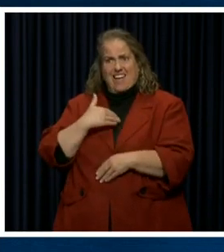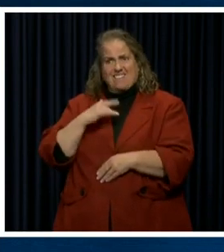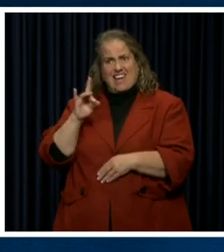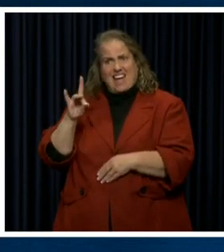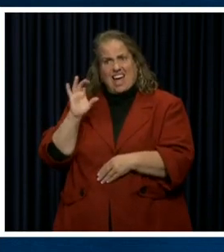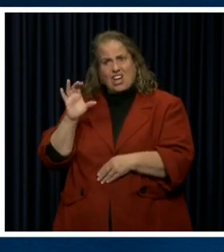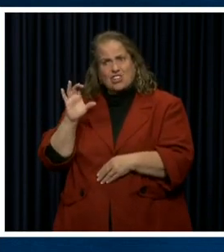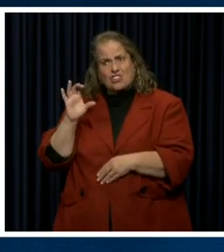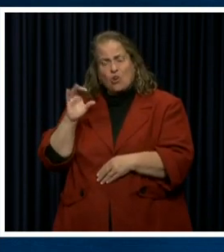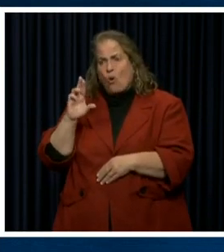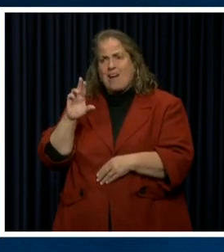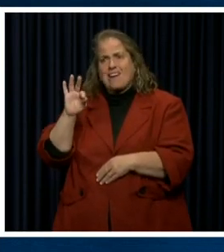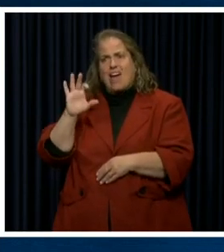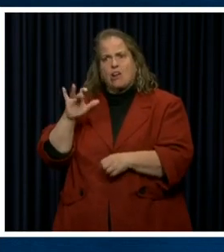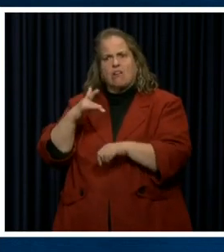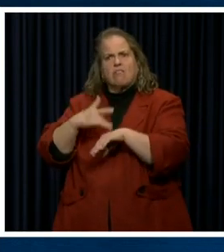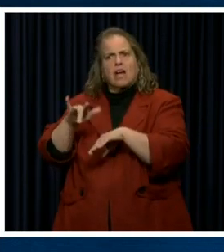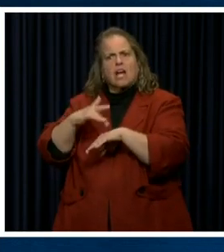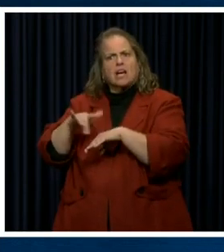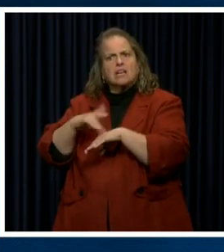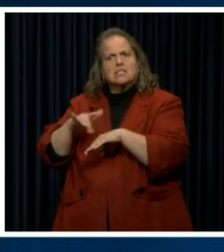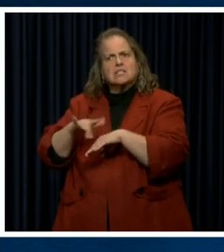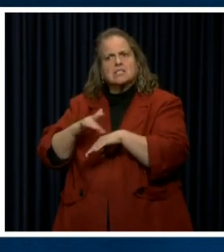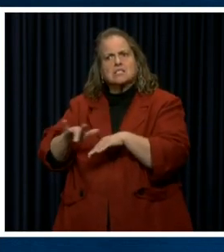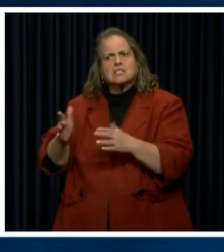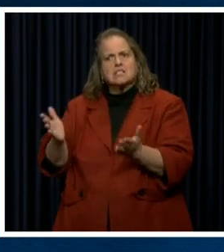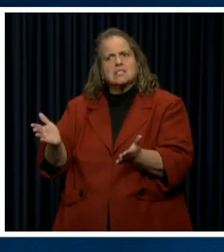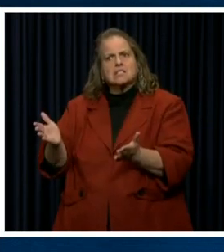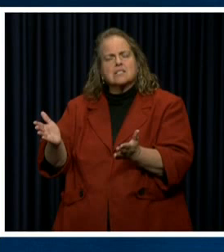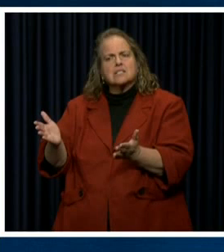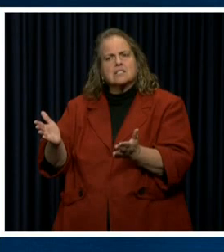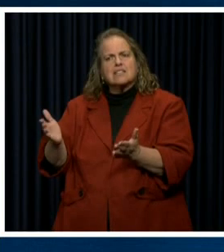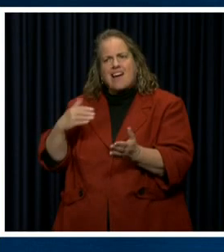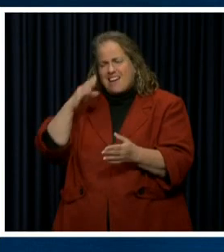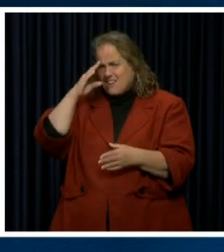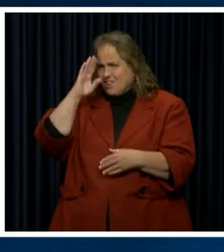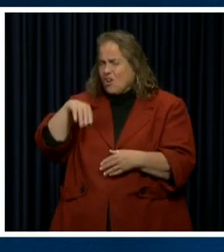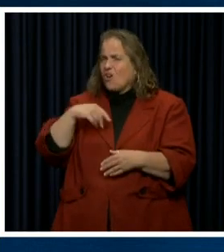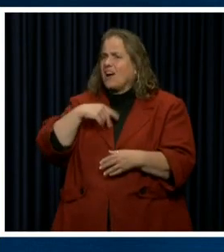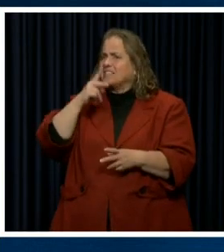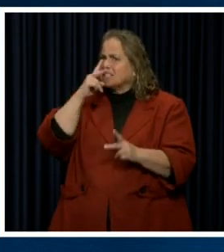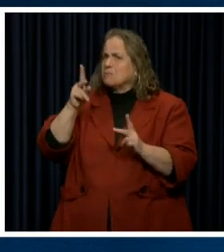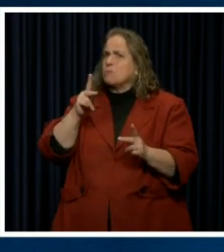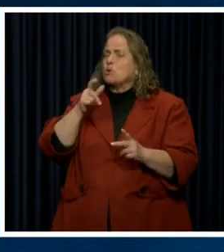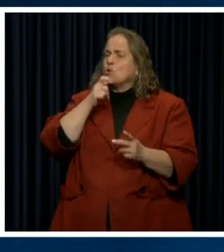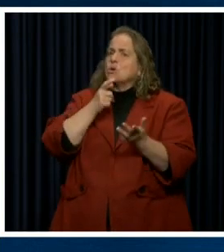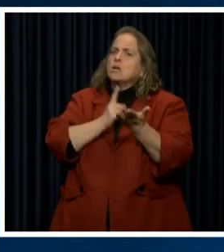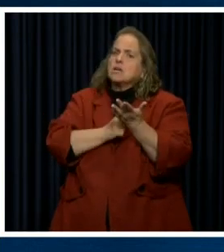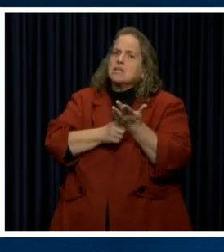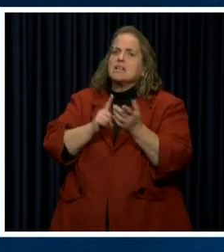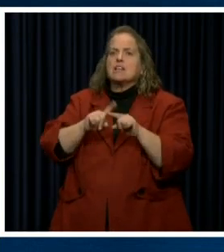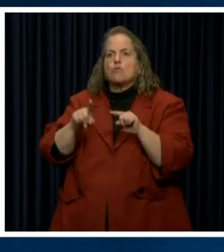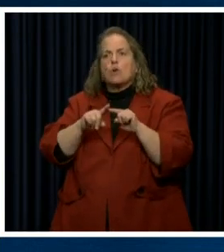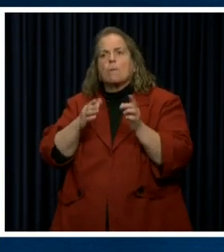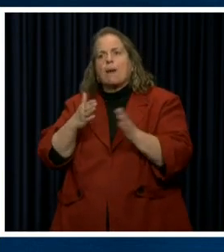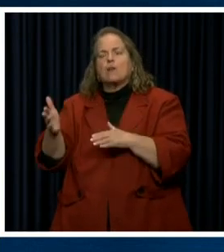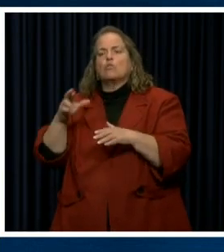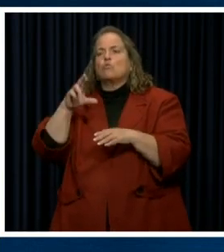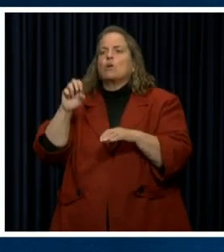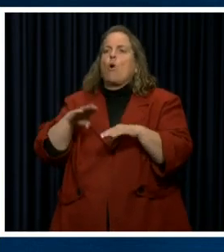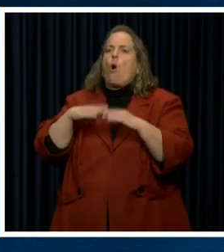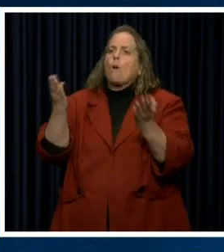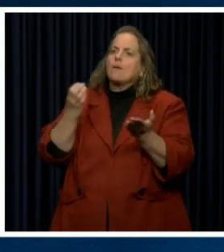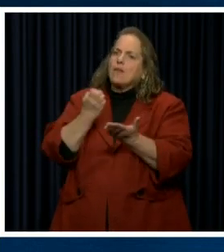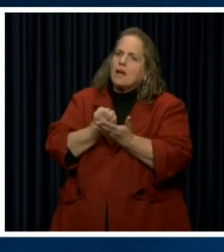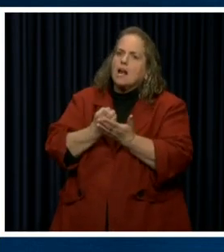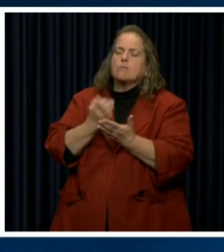800 or 900 spots available. And I know I've seen folks that have talked about different plans on reopening the